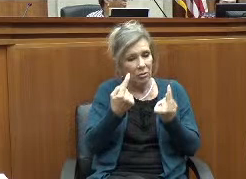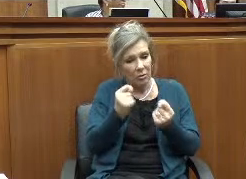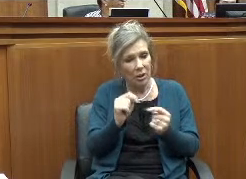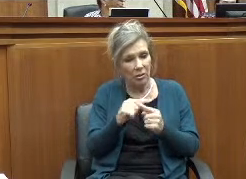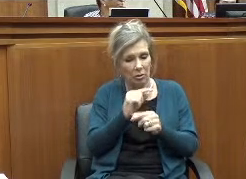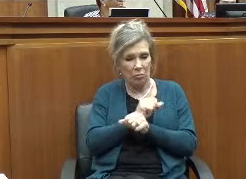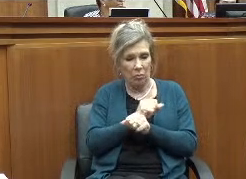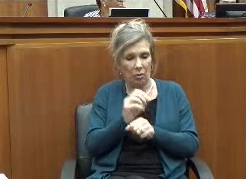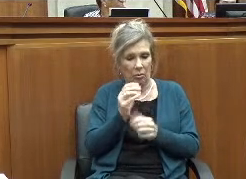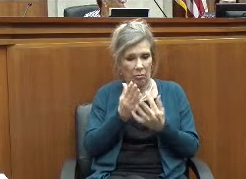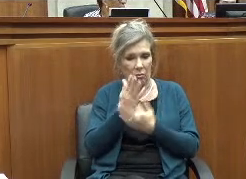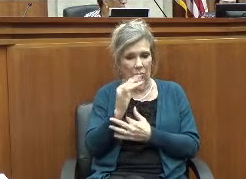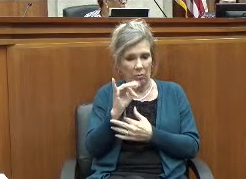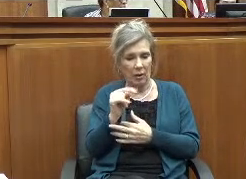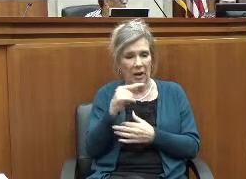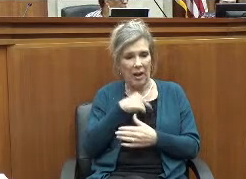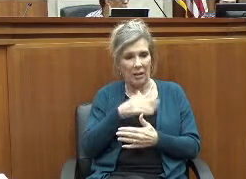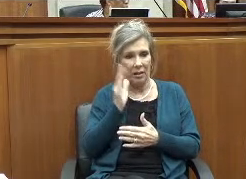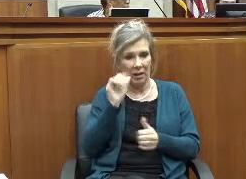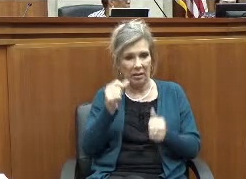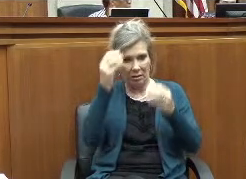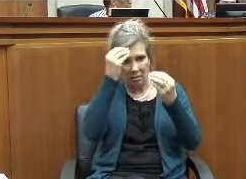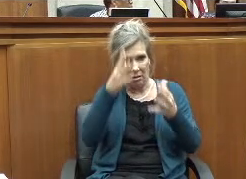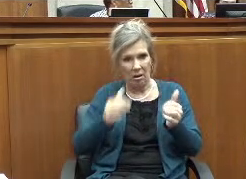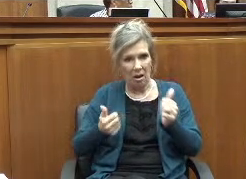it. And we can give you an update at the October meeting.